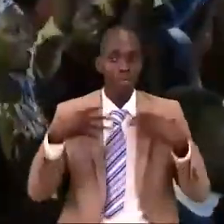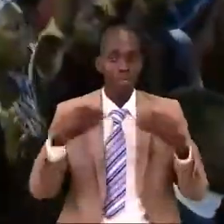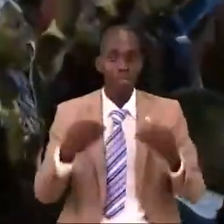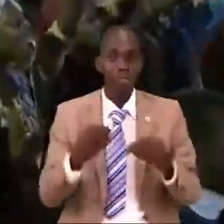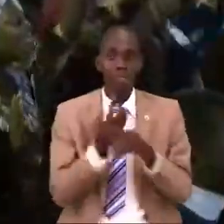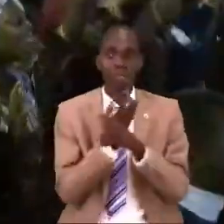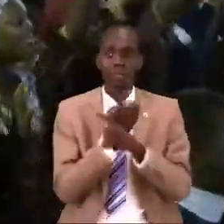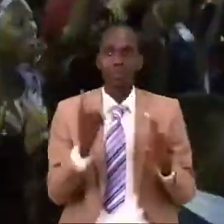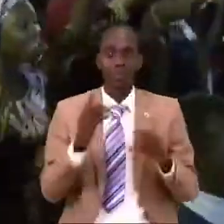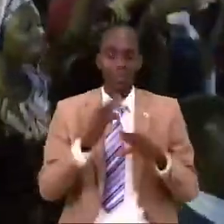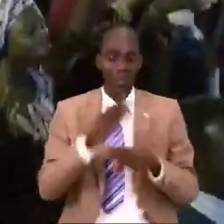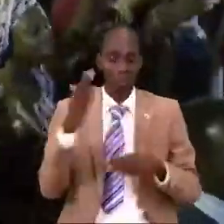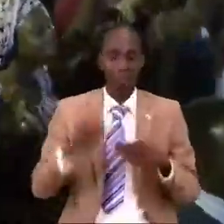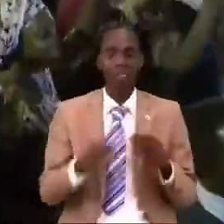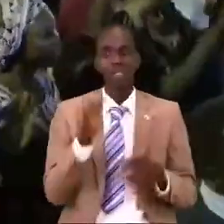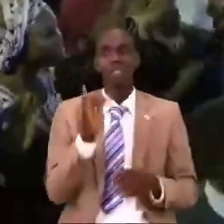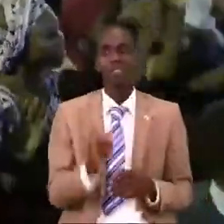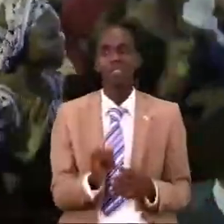Not only